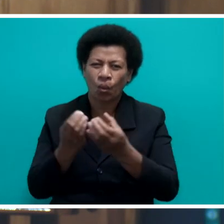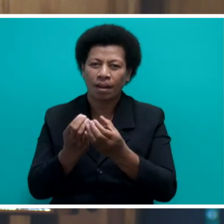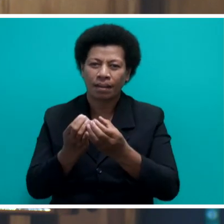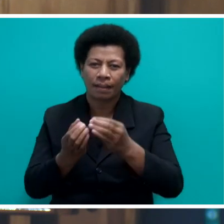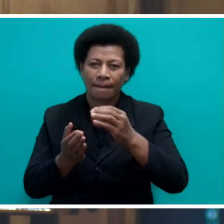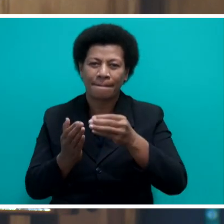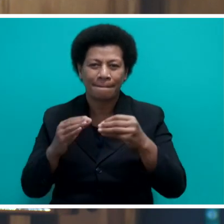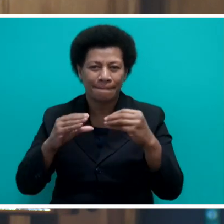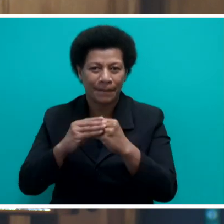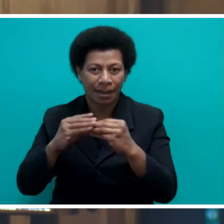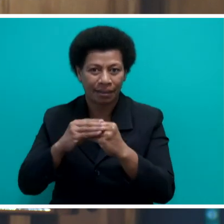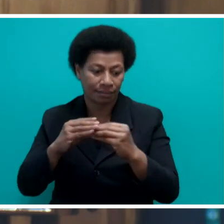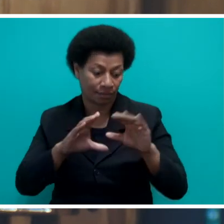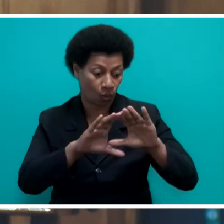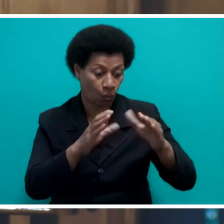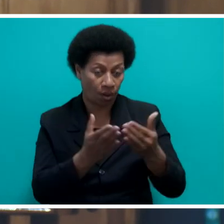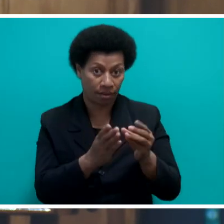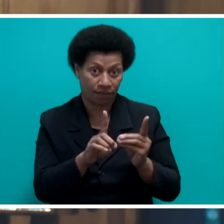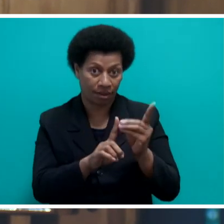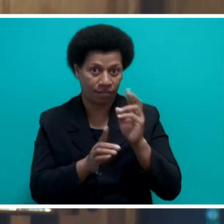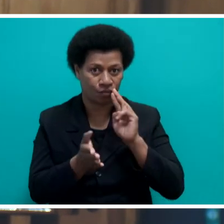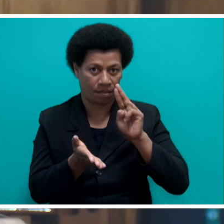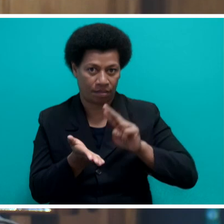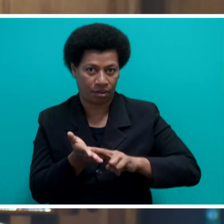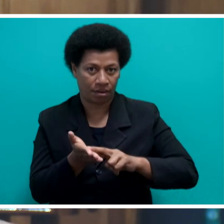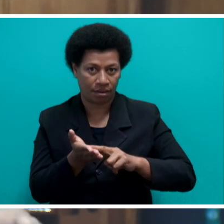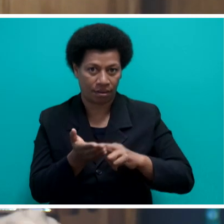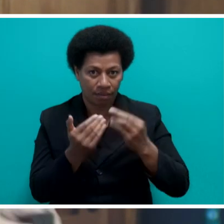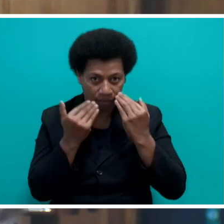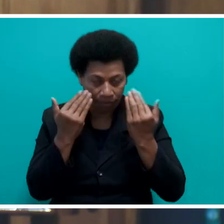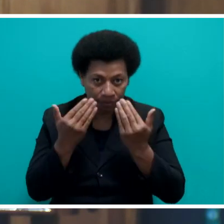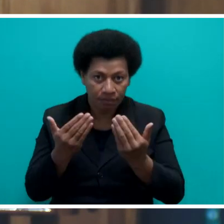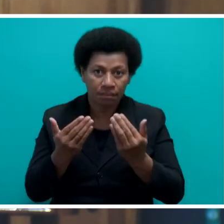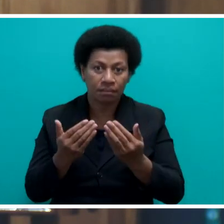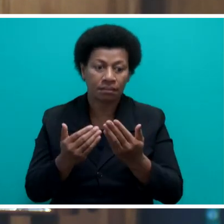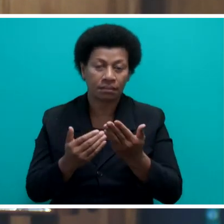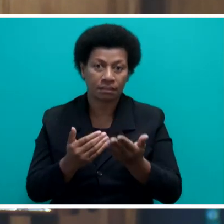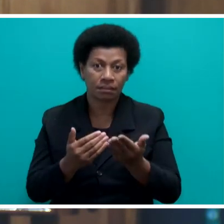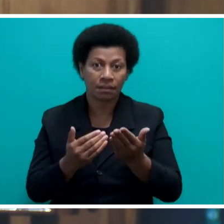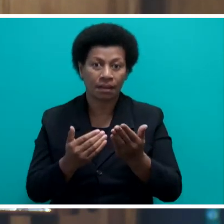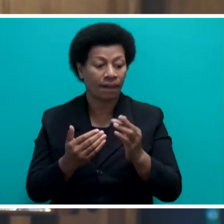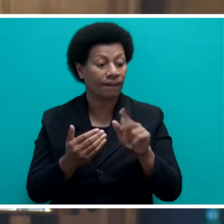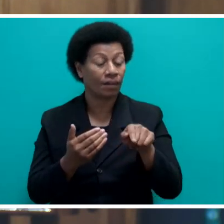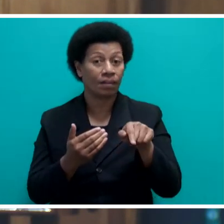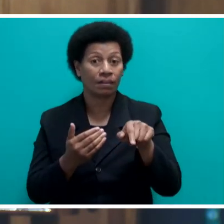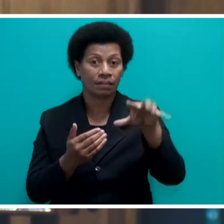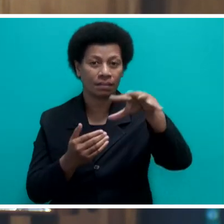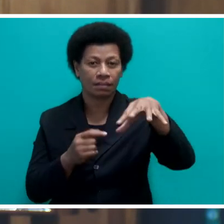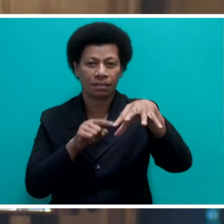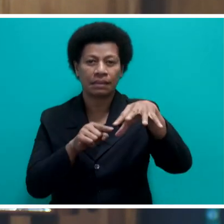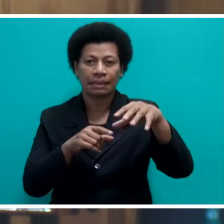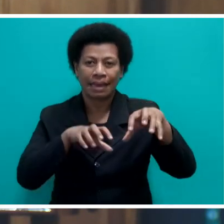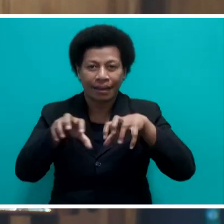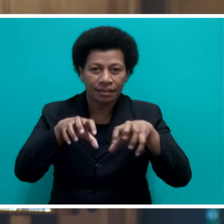1998-1999 World Development Report, Knowledge for Development, which set the stage for active